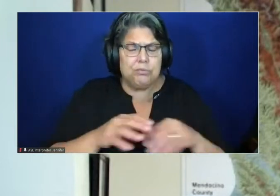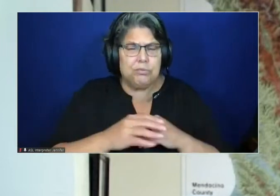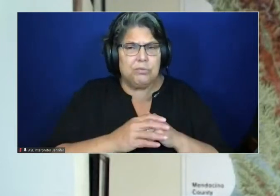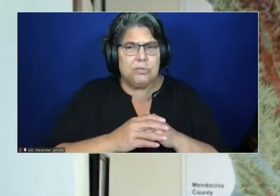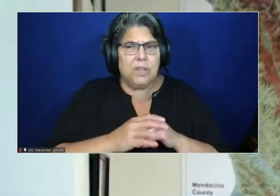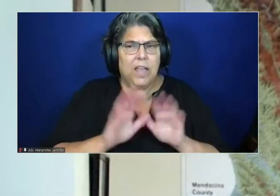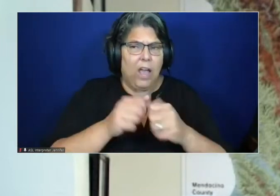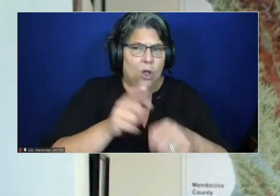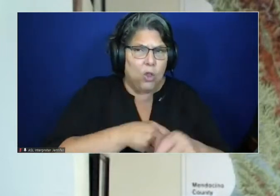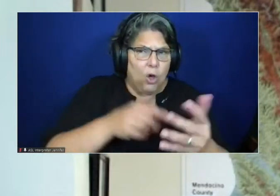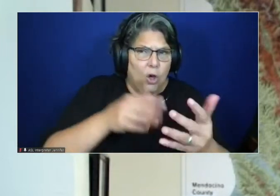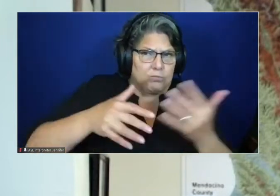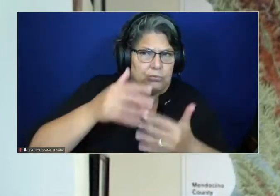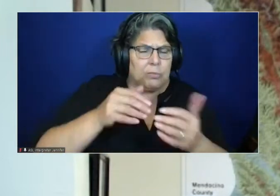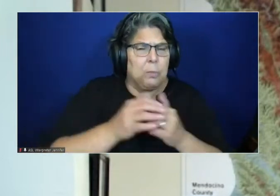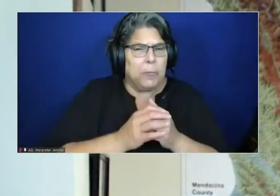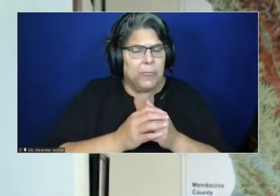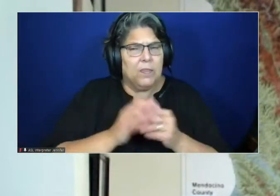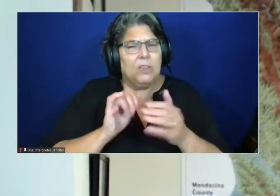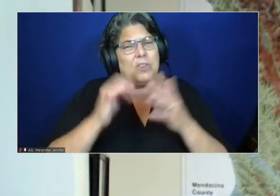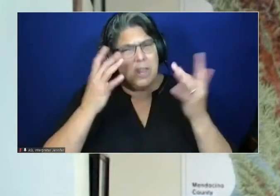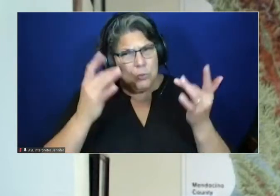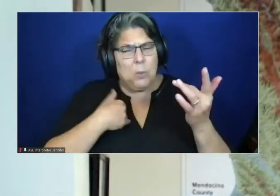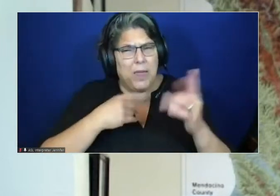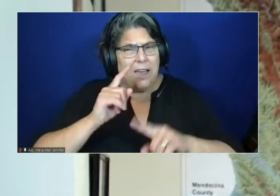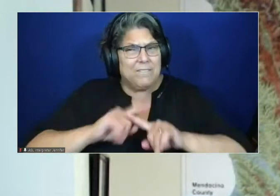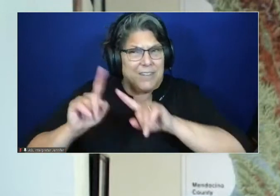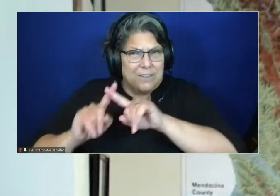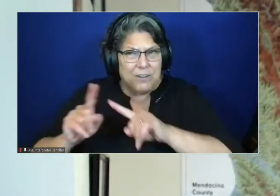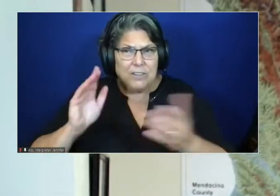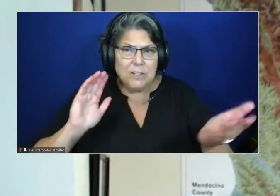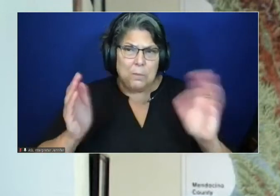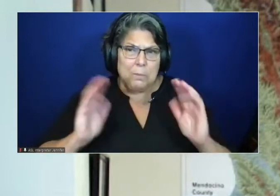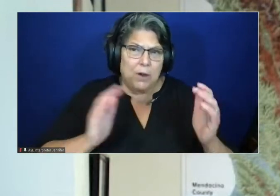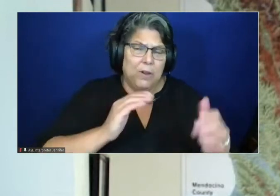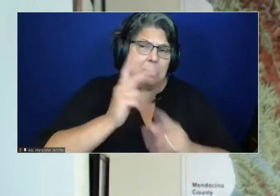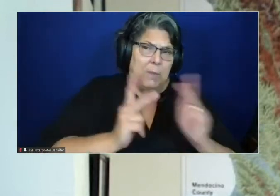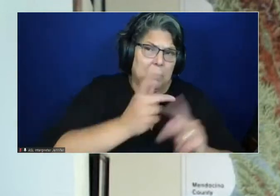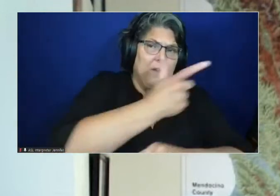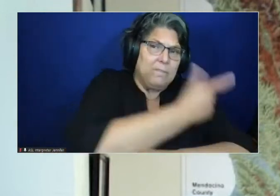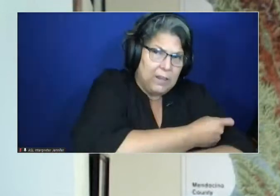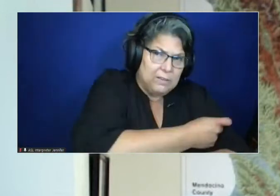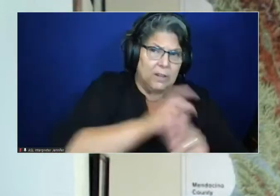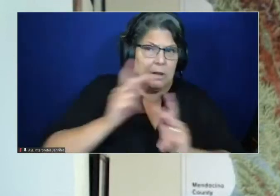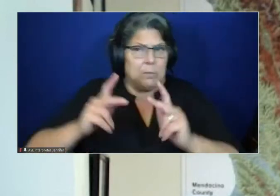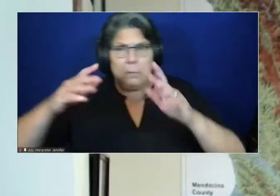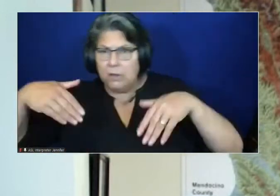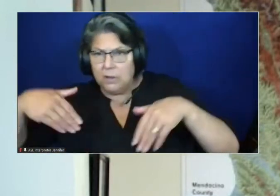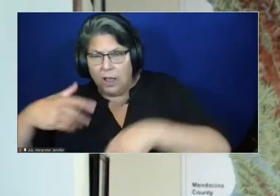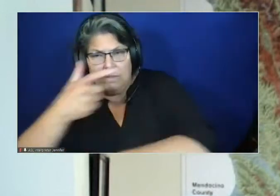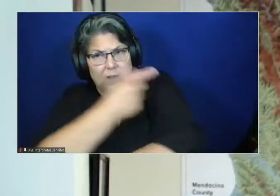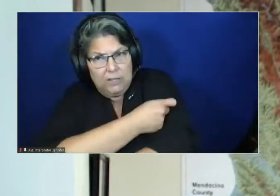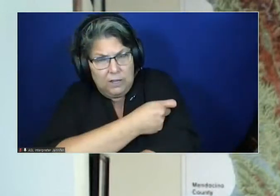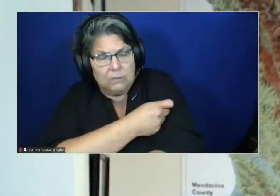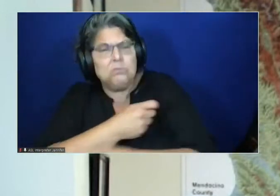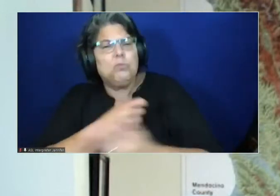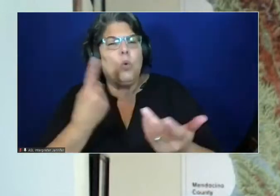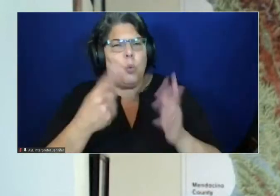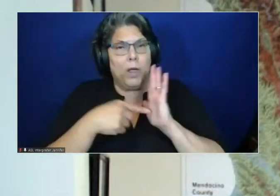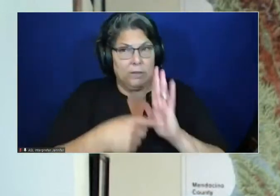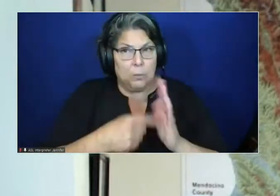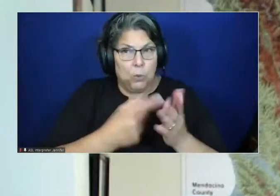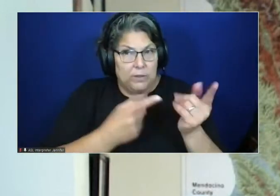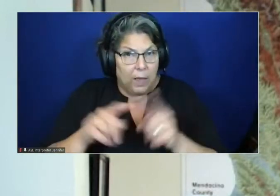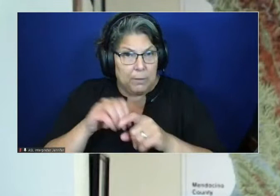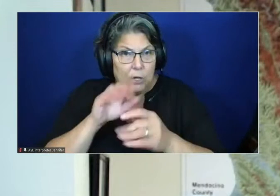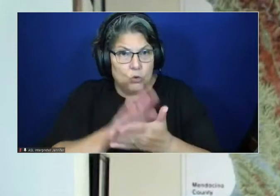and things like that. So that's why there are differences. What we assessed, and a good example is what's being done in the schools right now.